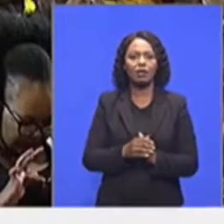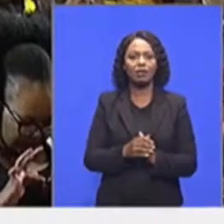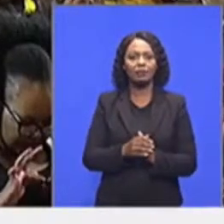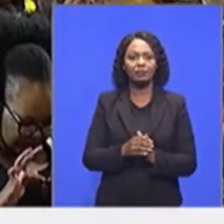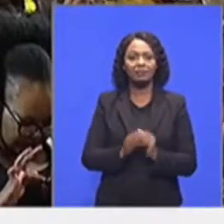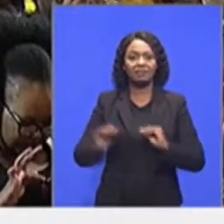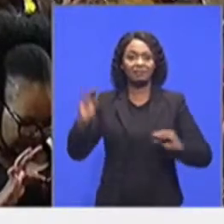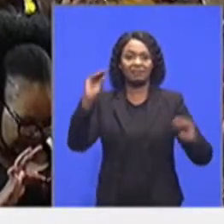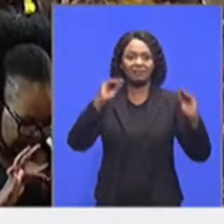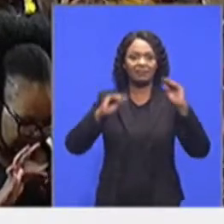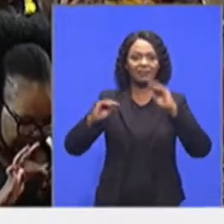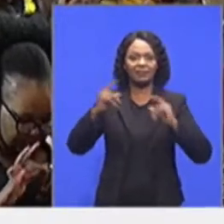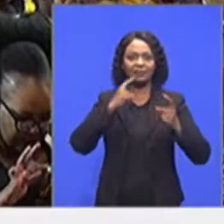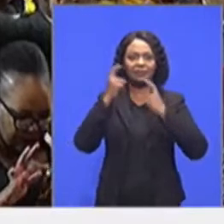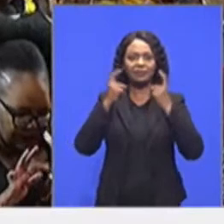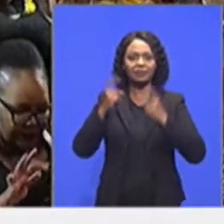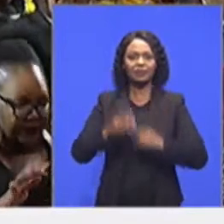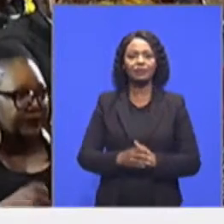This means that